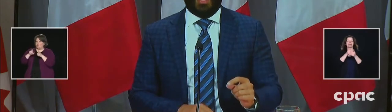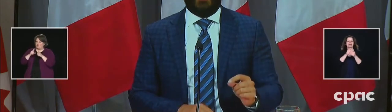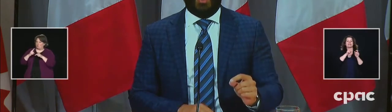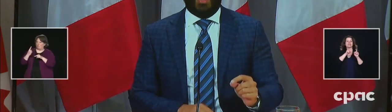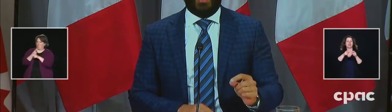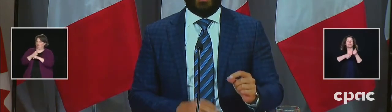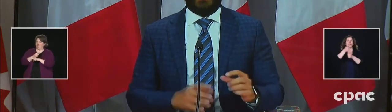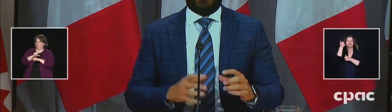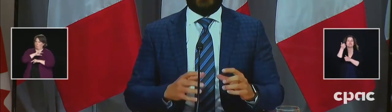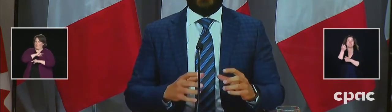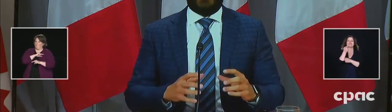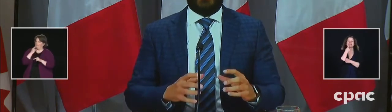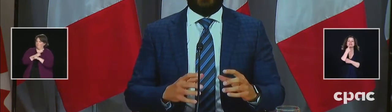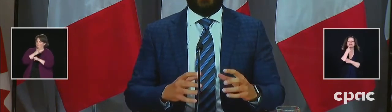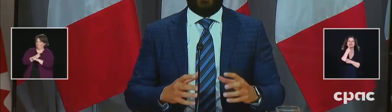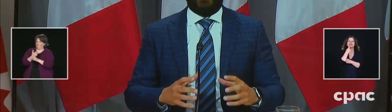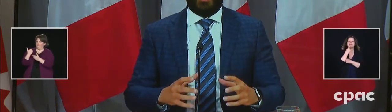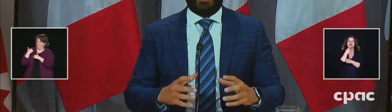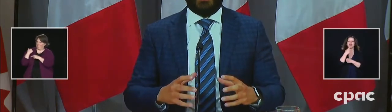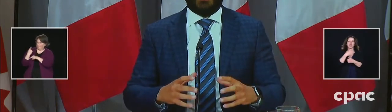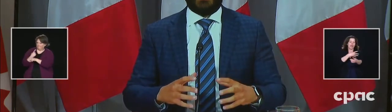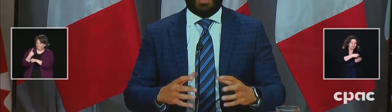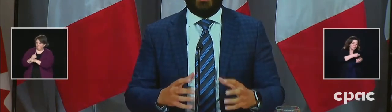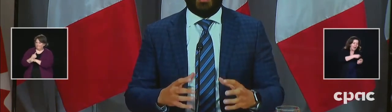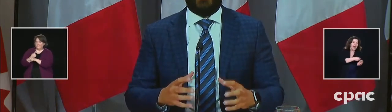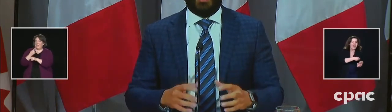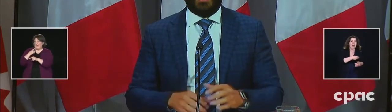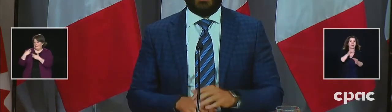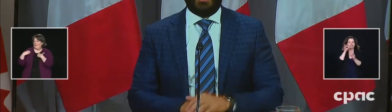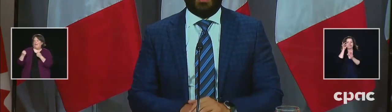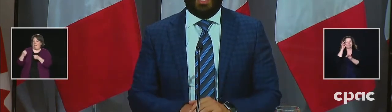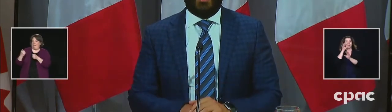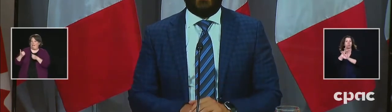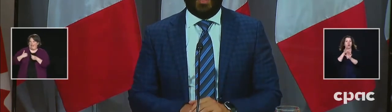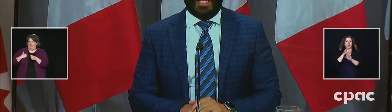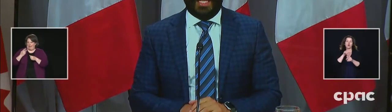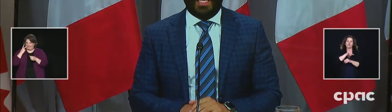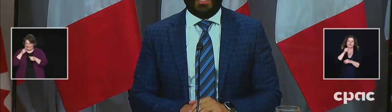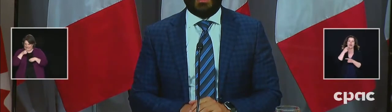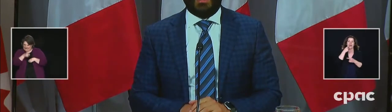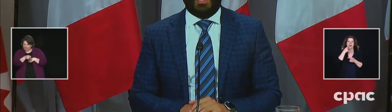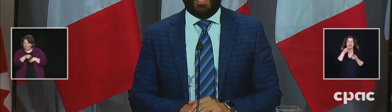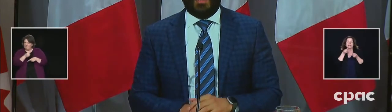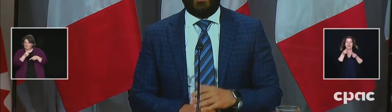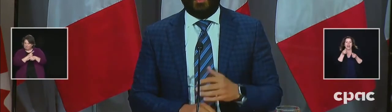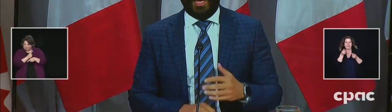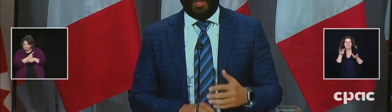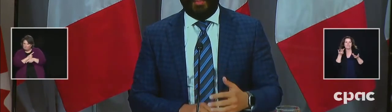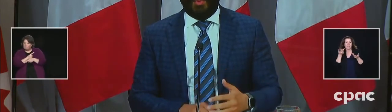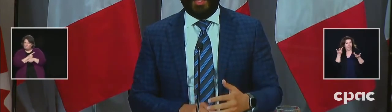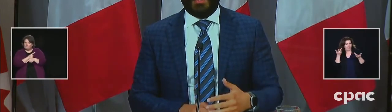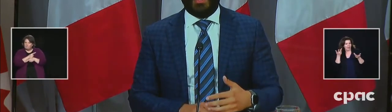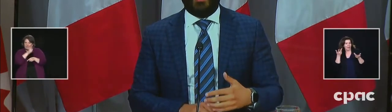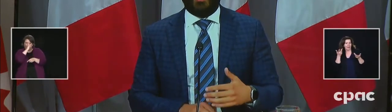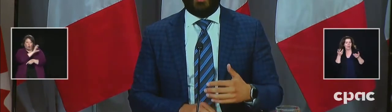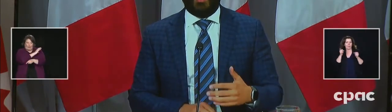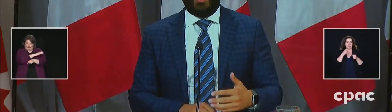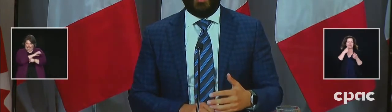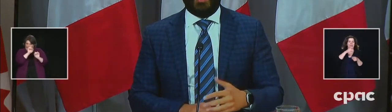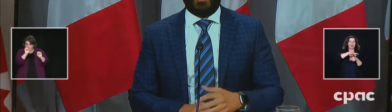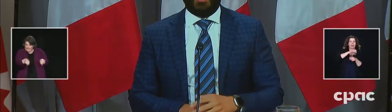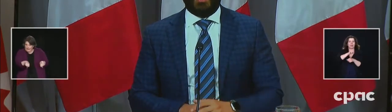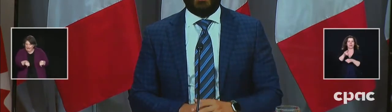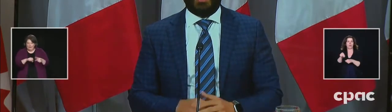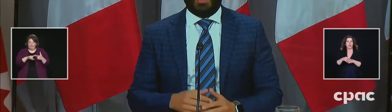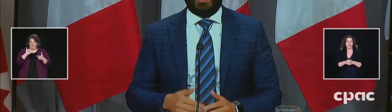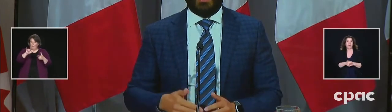that we have the appropriate setup in place for clinics, for airports, for rural and